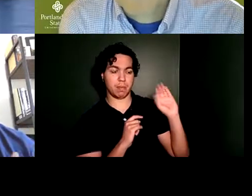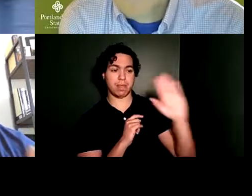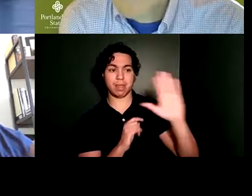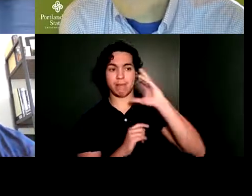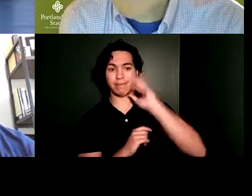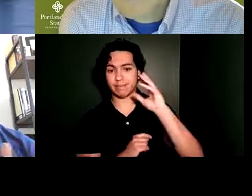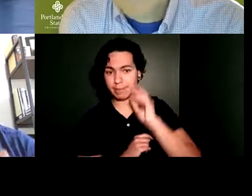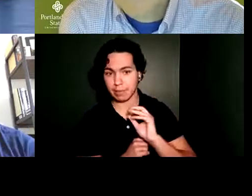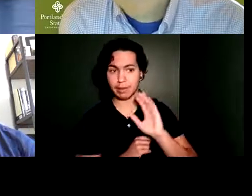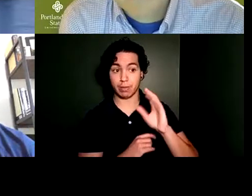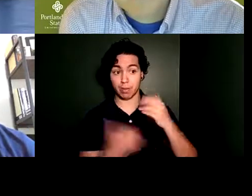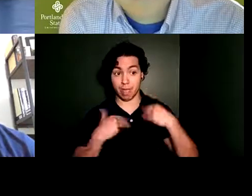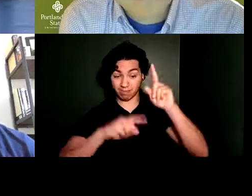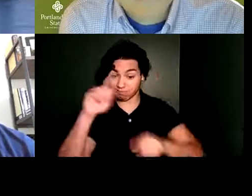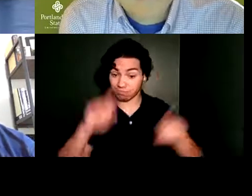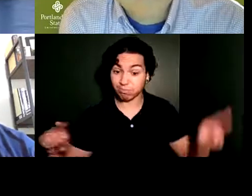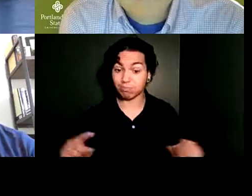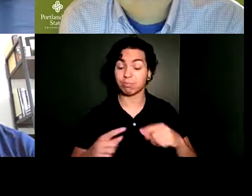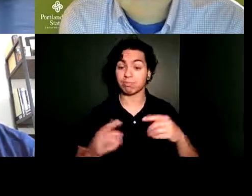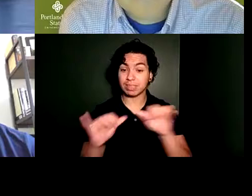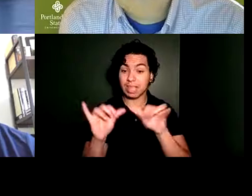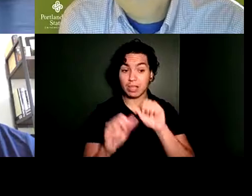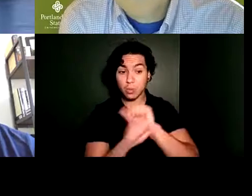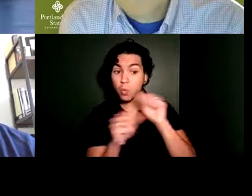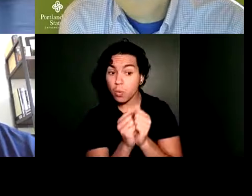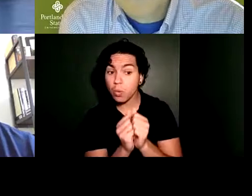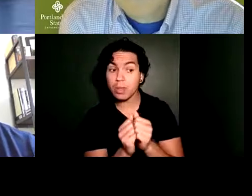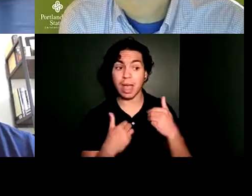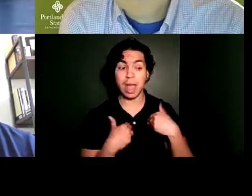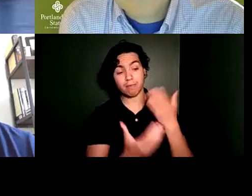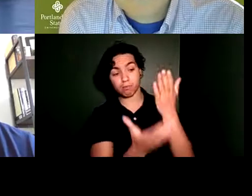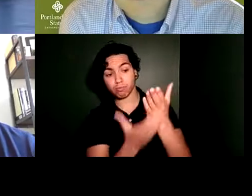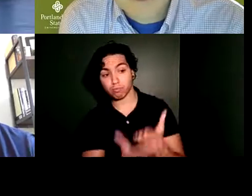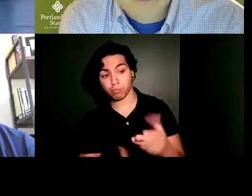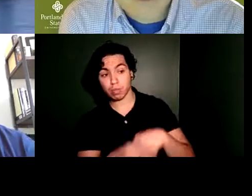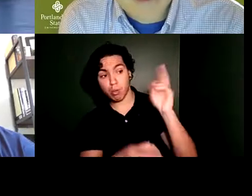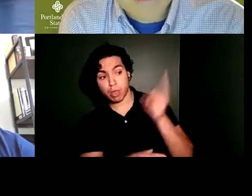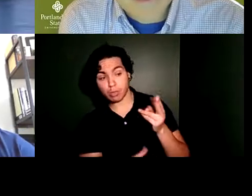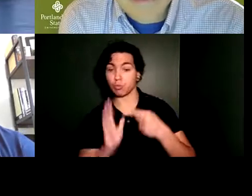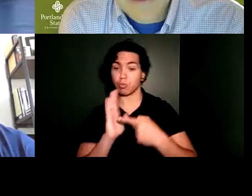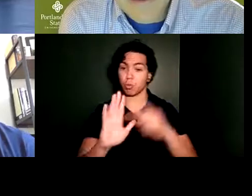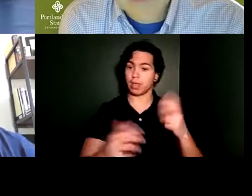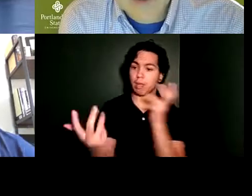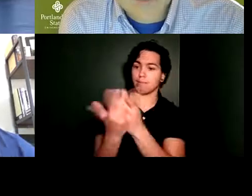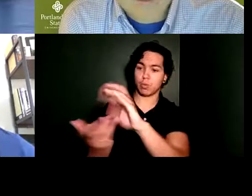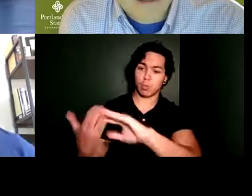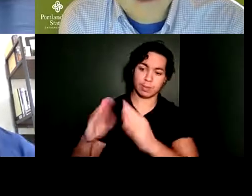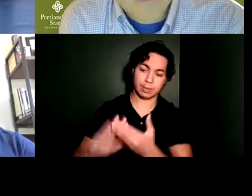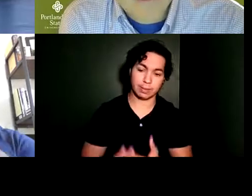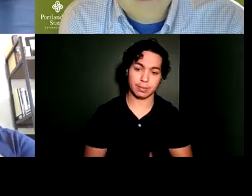plethora of different examples that they can bring to the table that can make micromobility work in your city. Great, thanks. And